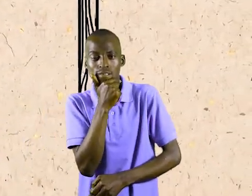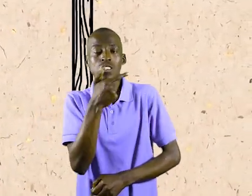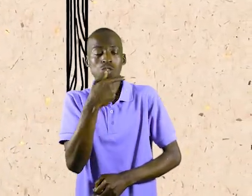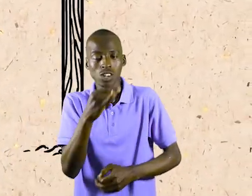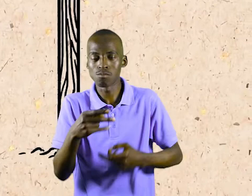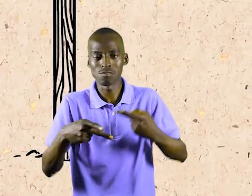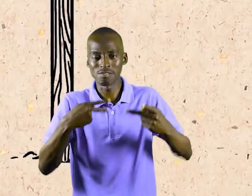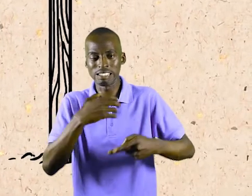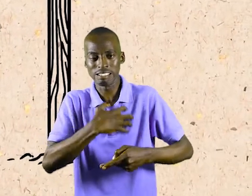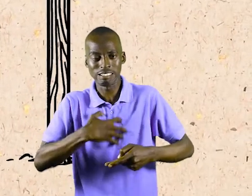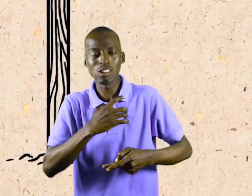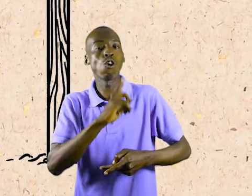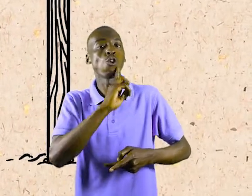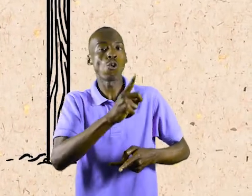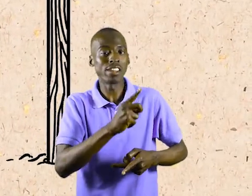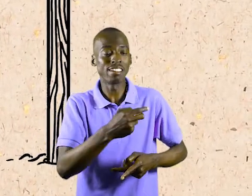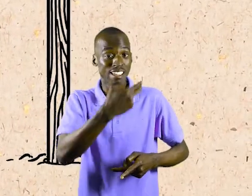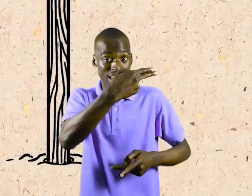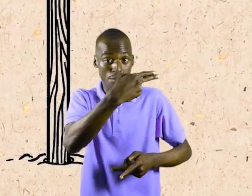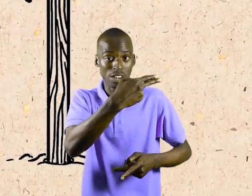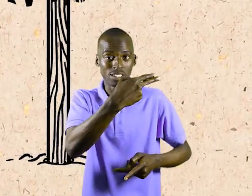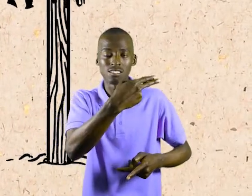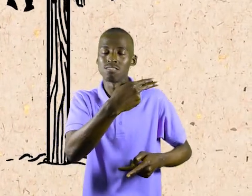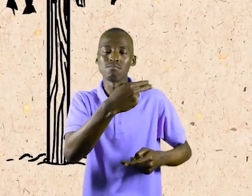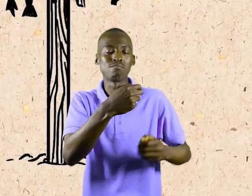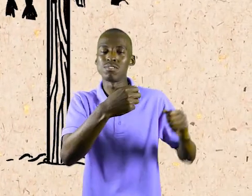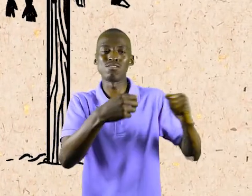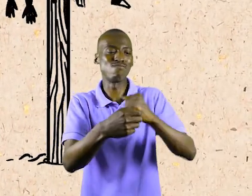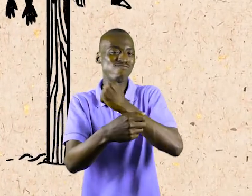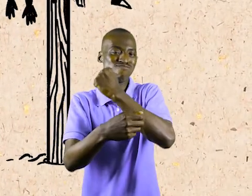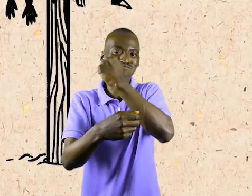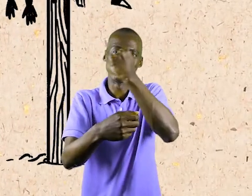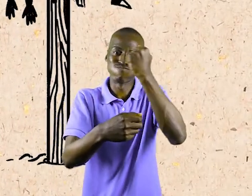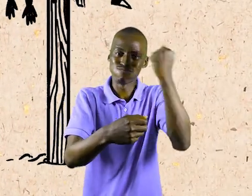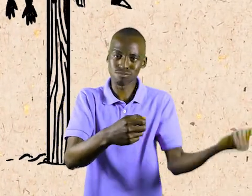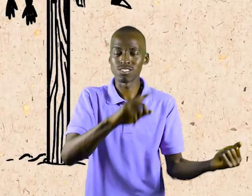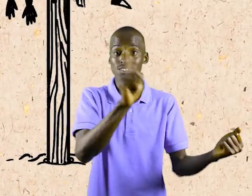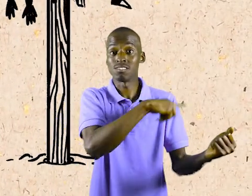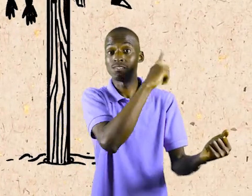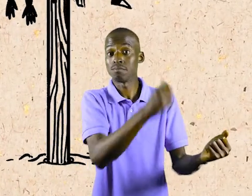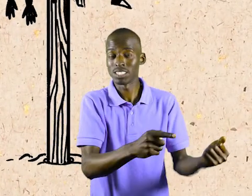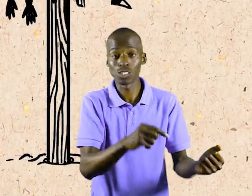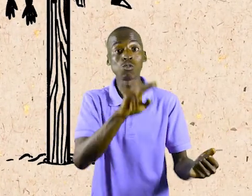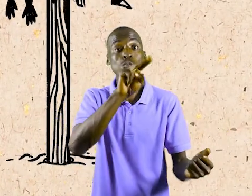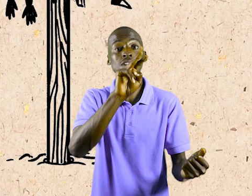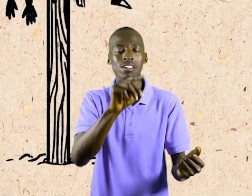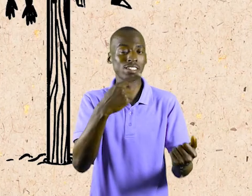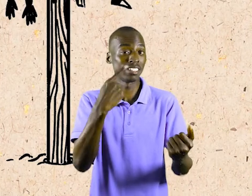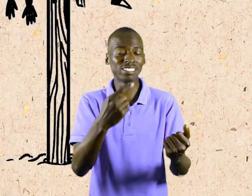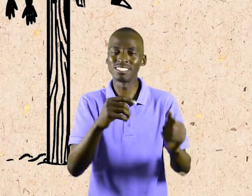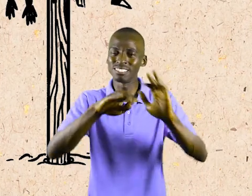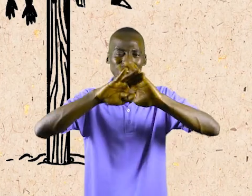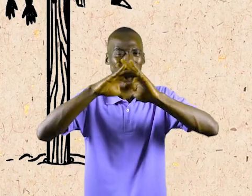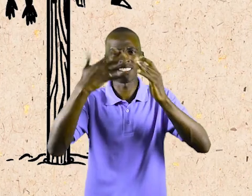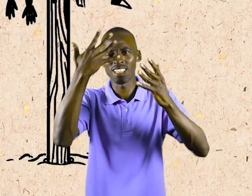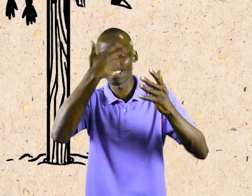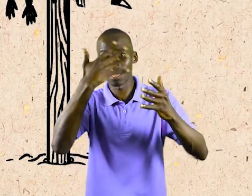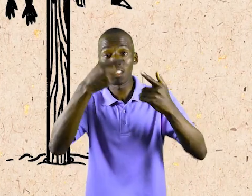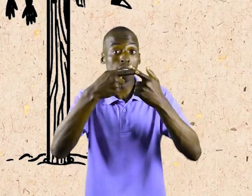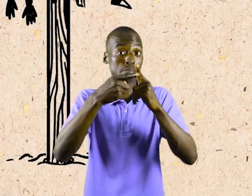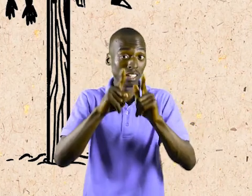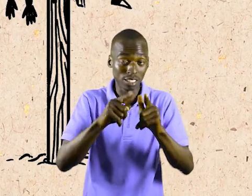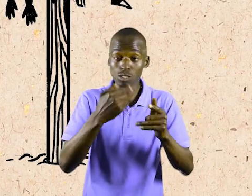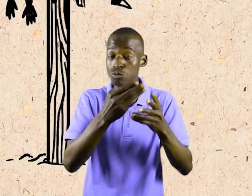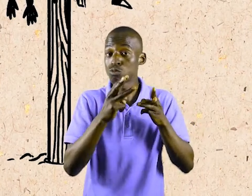drunken rage, and he orders that Haman be impaled on the very stake he made for Mordecai. It's ironic and a grisly way